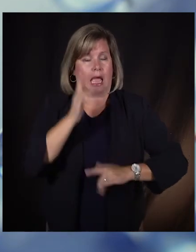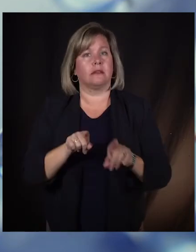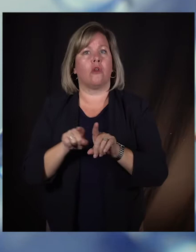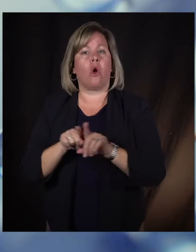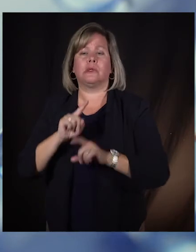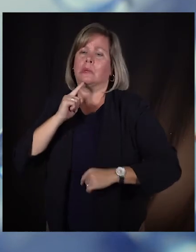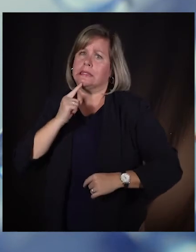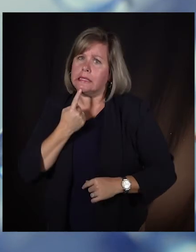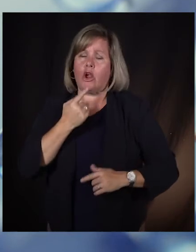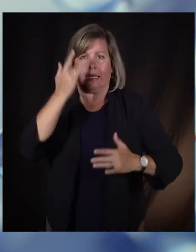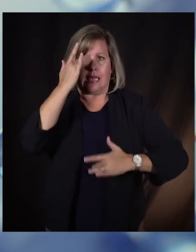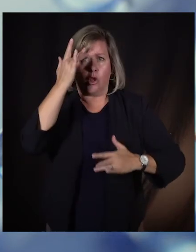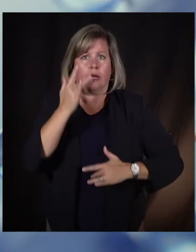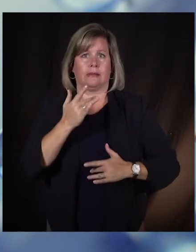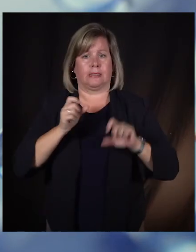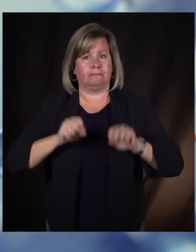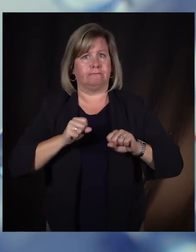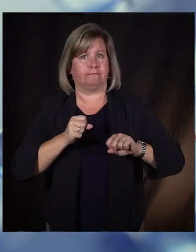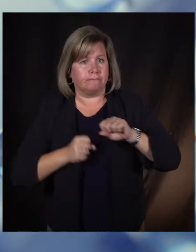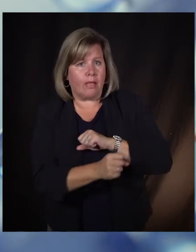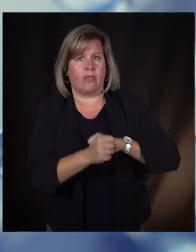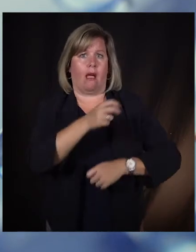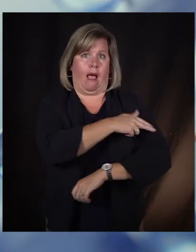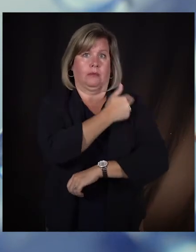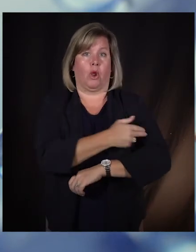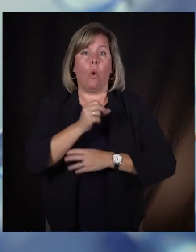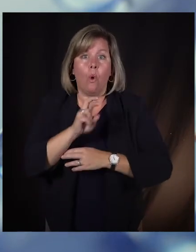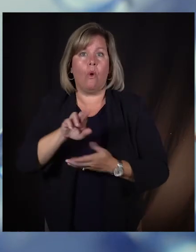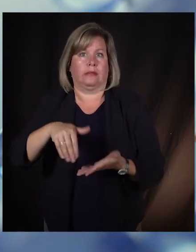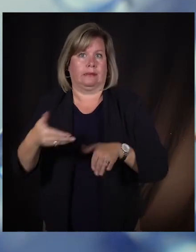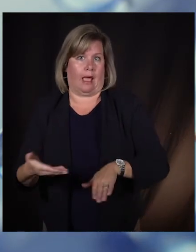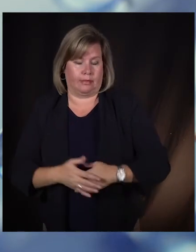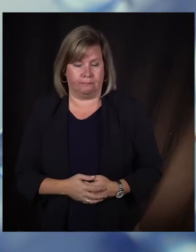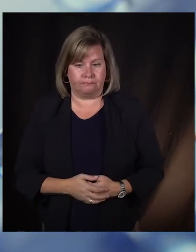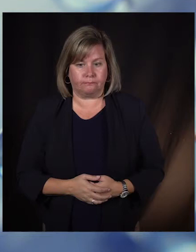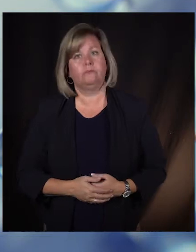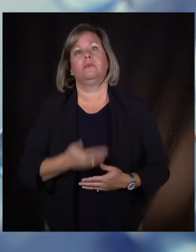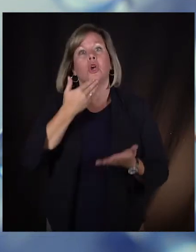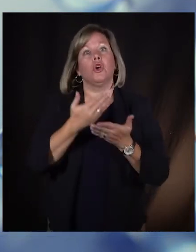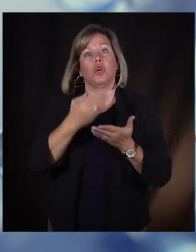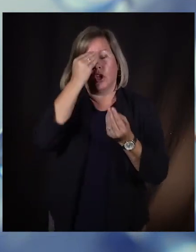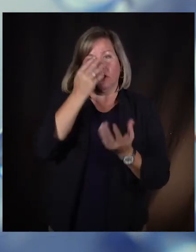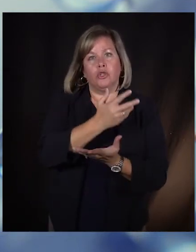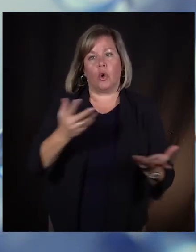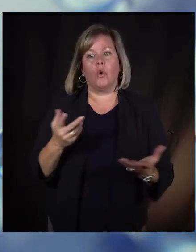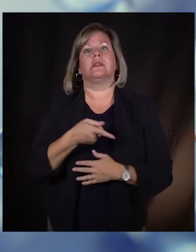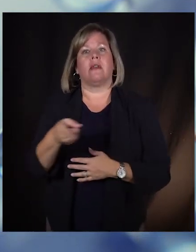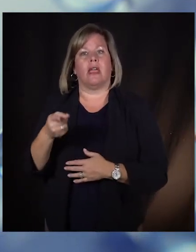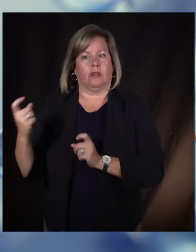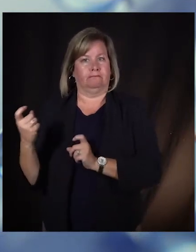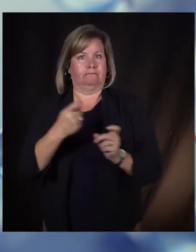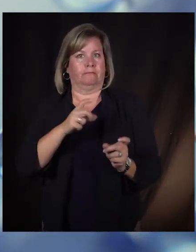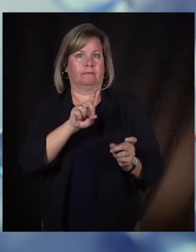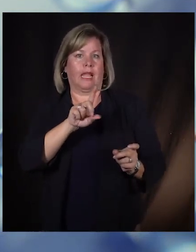illness, hospitalization, and death. Now, the good news that we heard this morning from Pfizer is they have turned in their data to the FDA. They